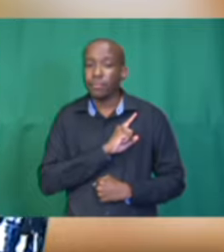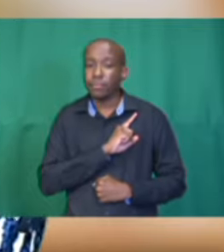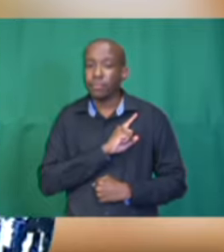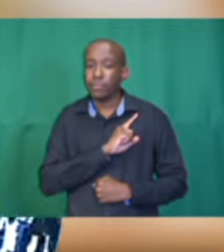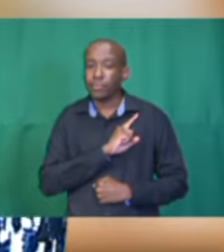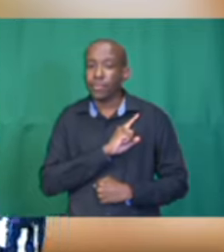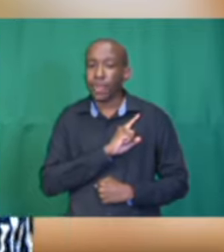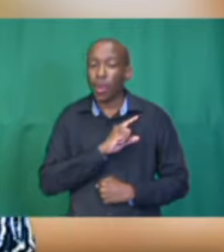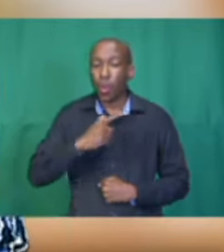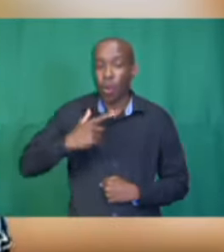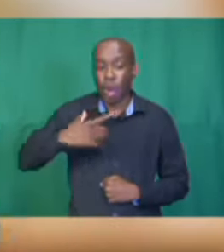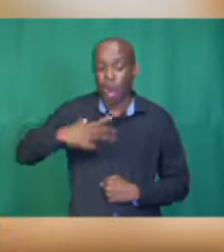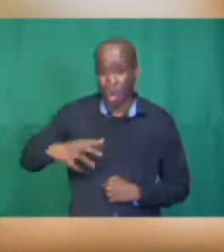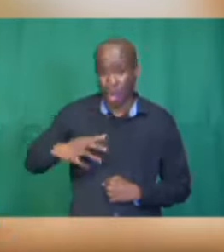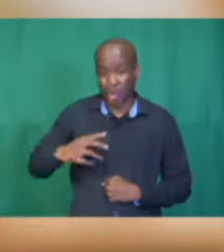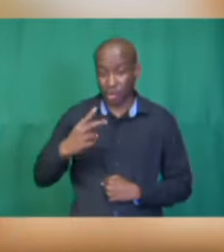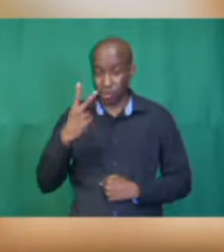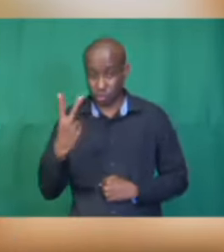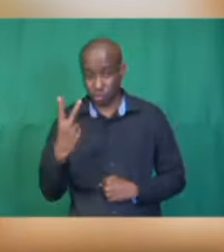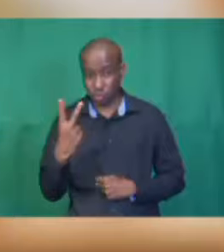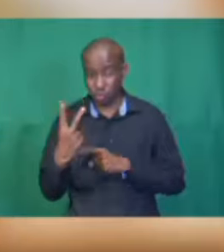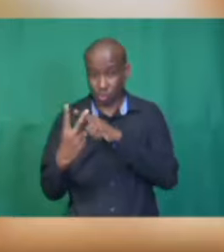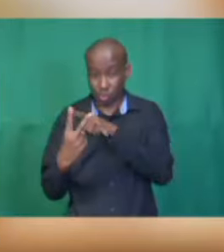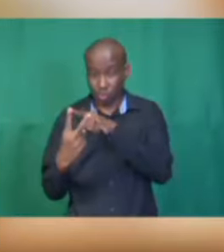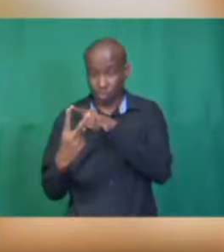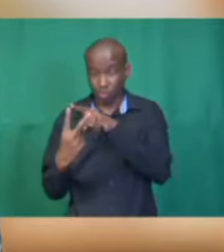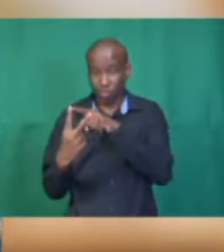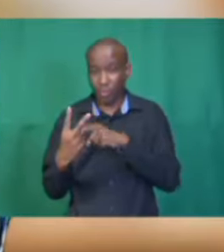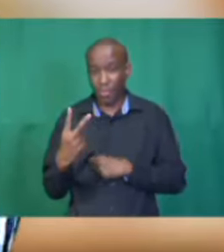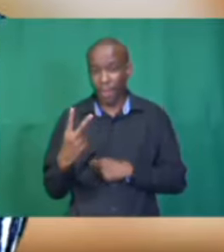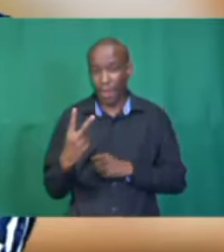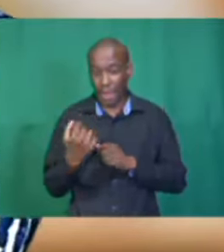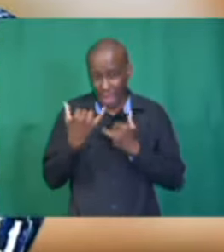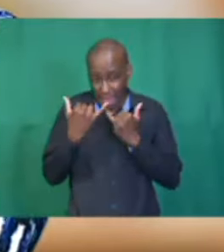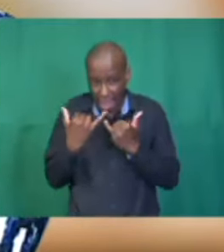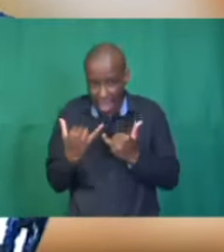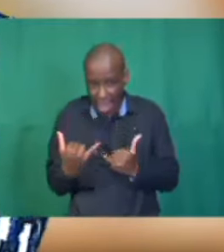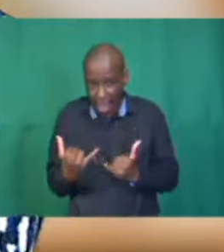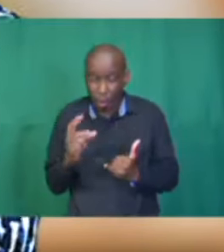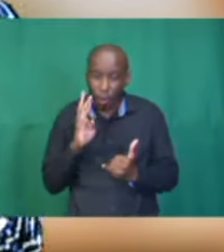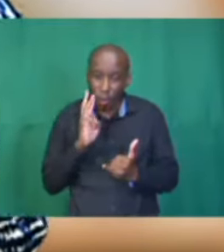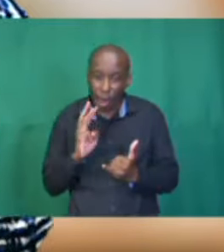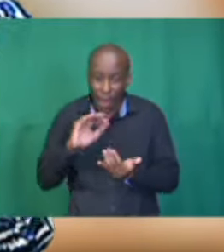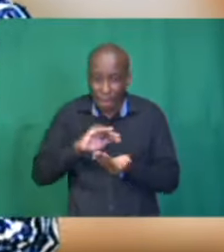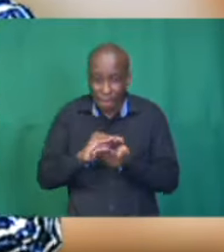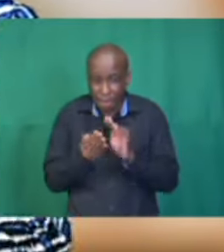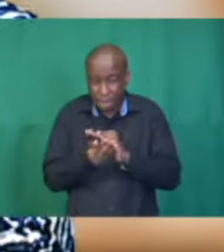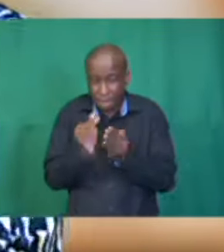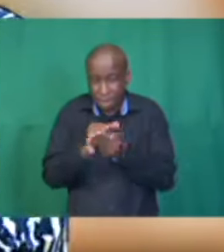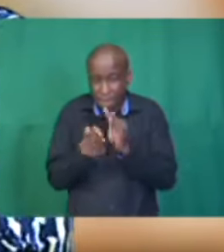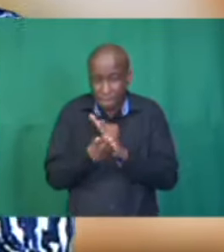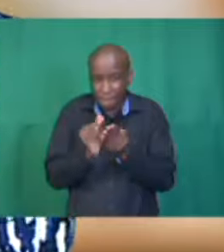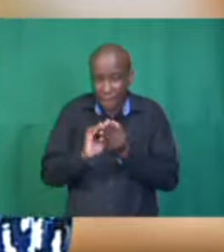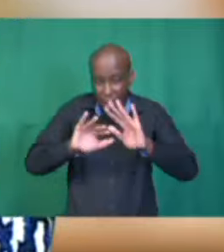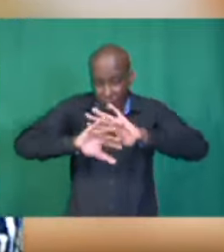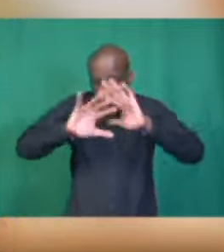phrase, the second clause, which is the subordinate clause in this instance, is going to modify the main